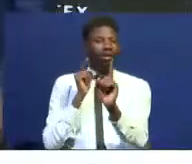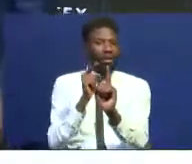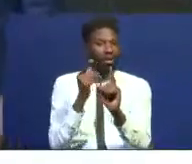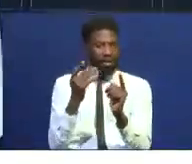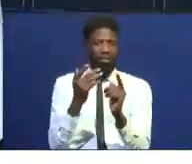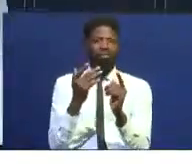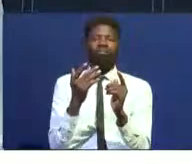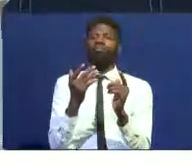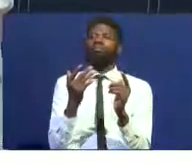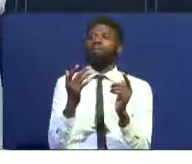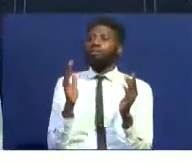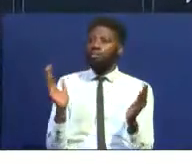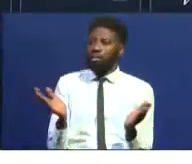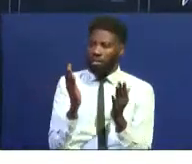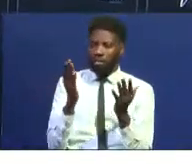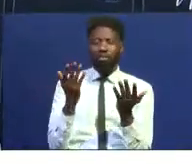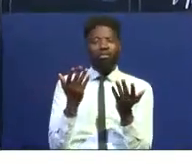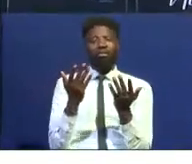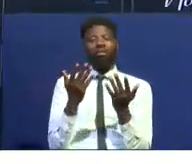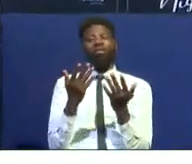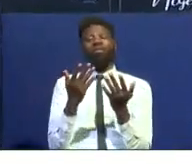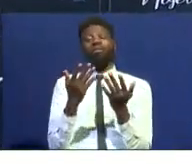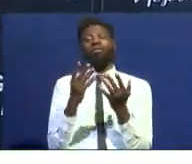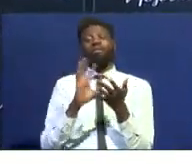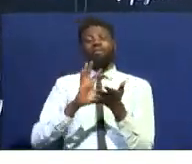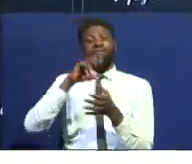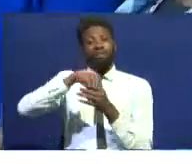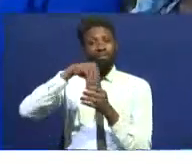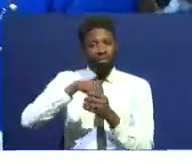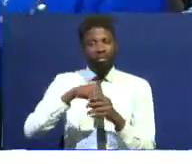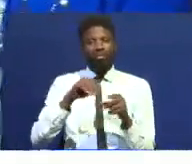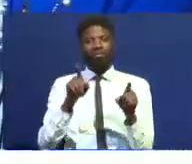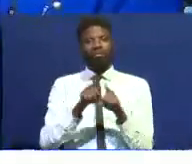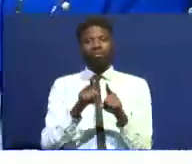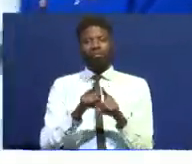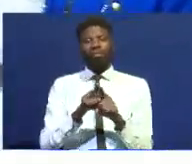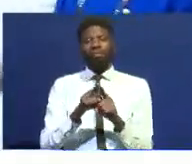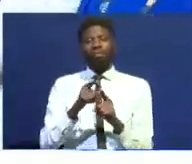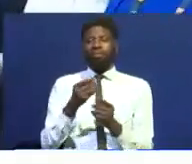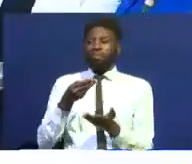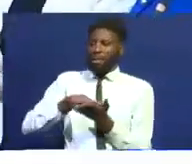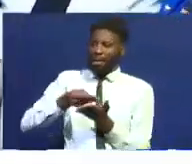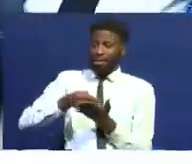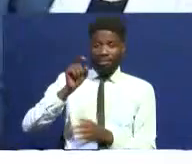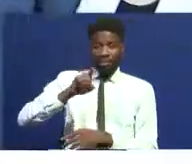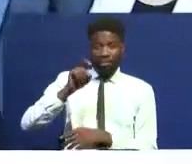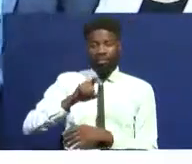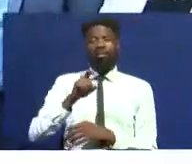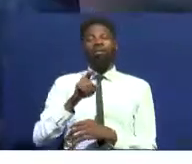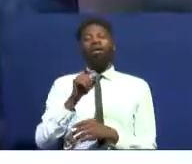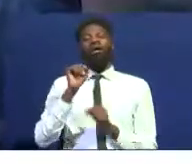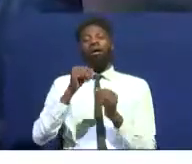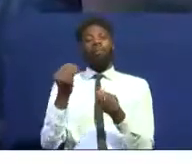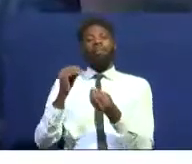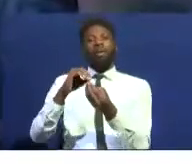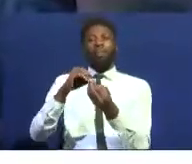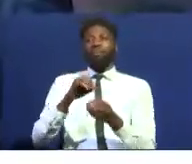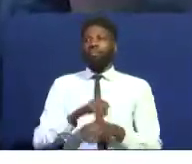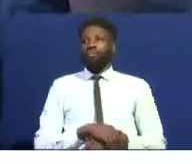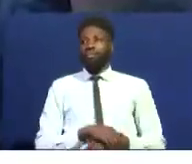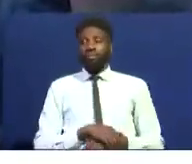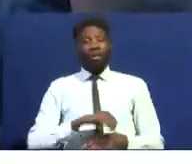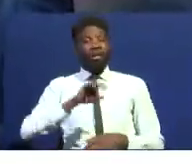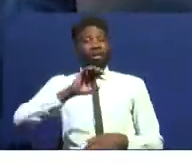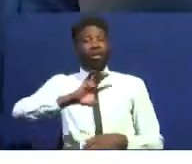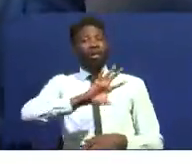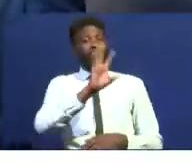technology ecosystem from across the world, as well as unlock the much needed funding to scale the innovations. When it comes to